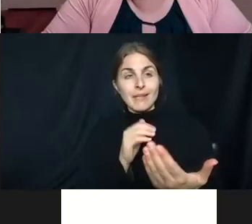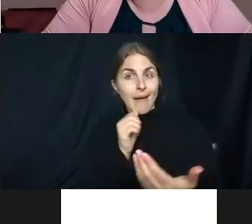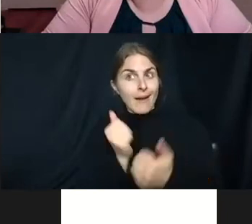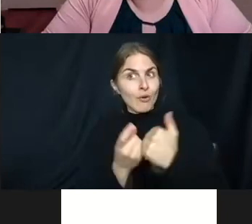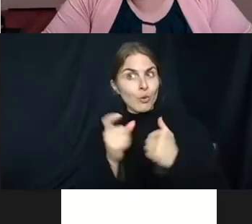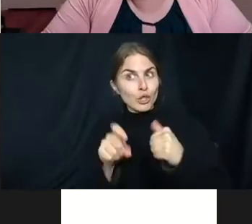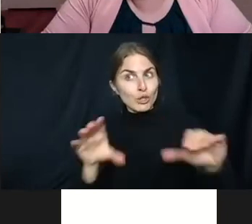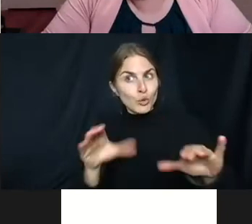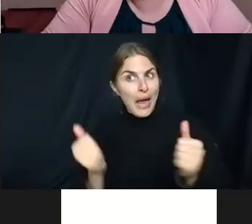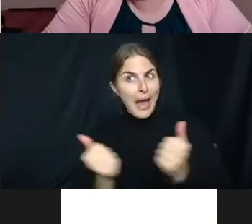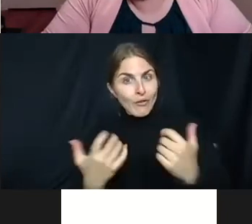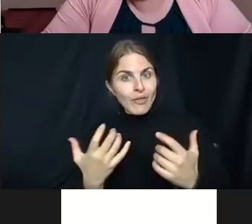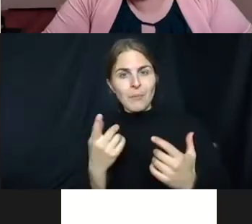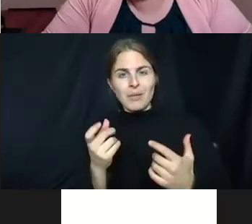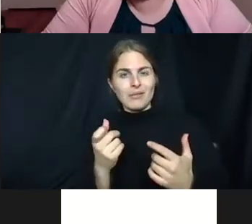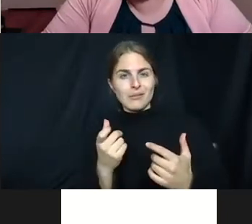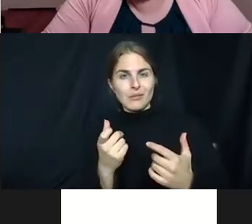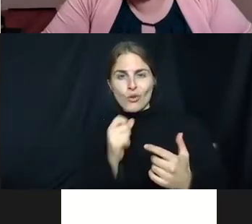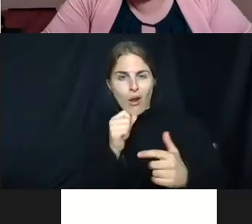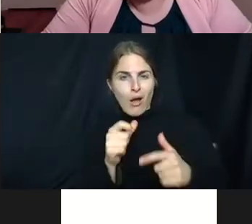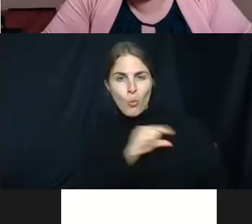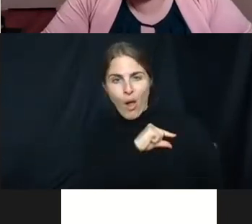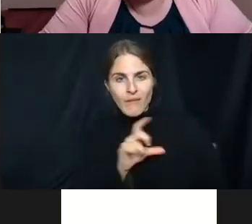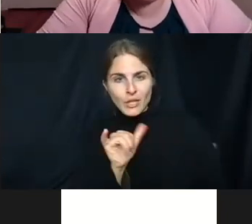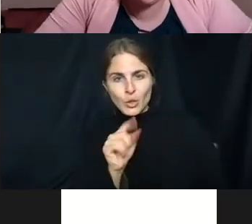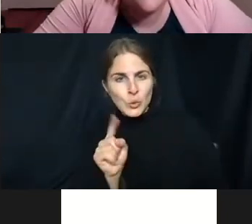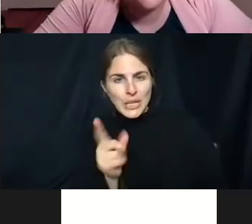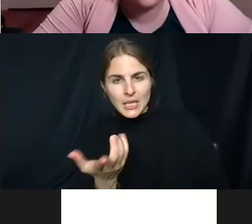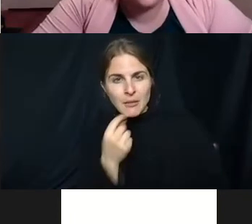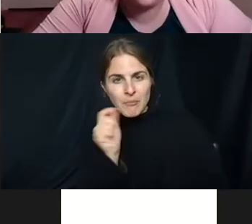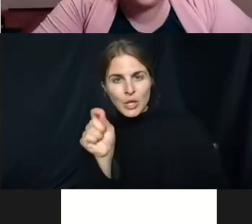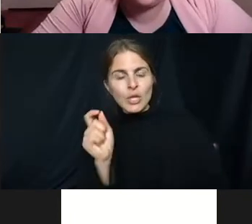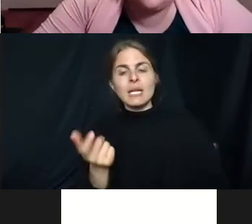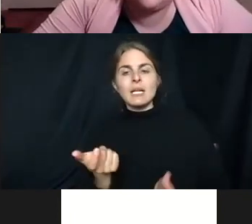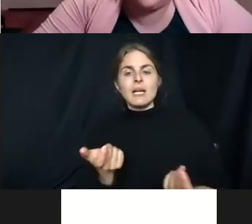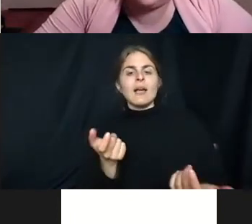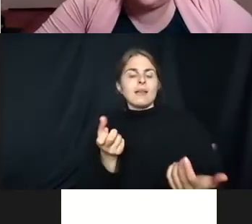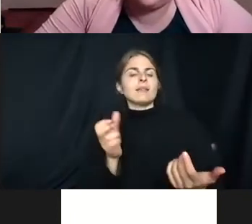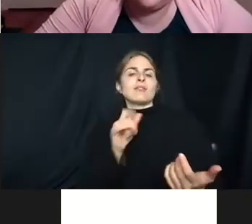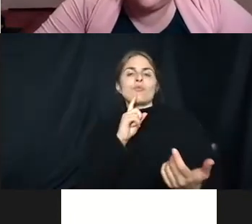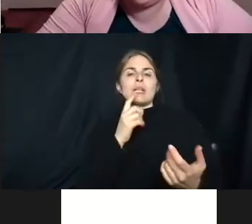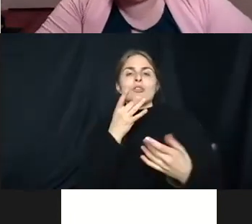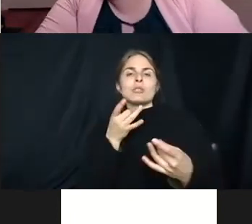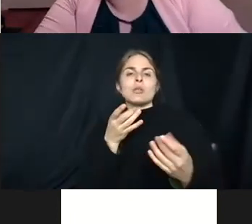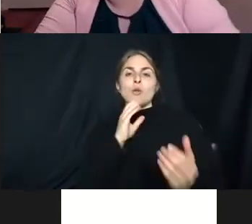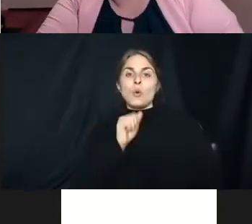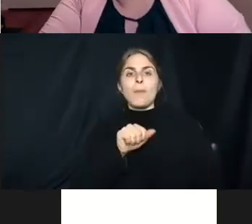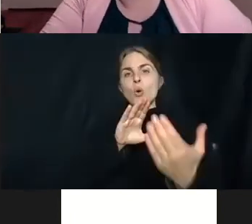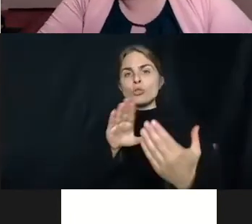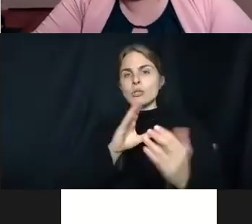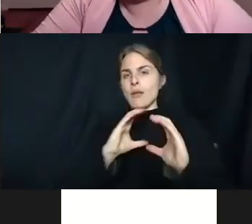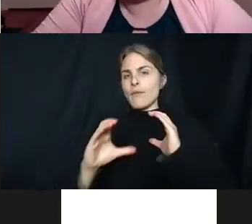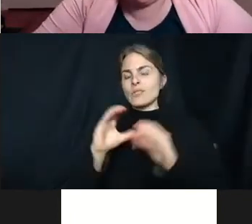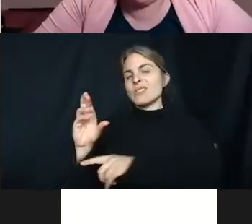not everyone can. And I think that's an interesting way of approaching the conversation. And Rachel is the one